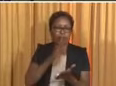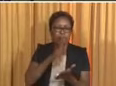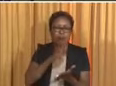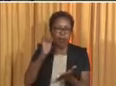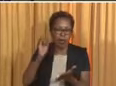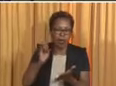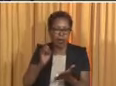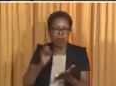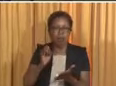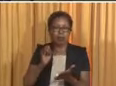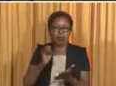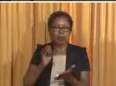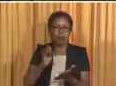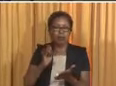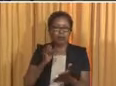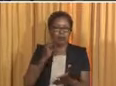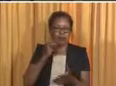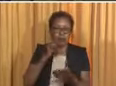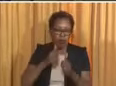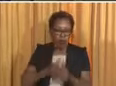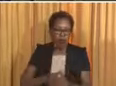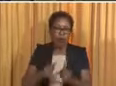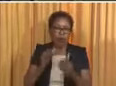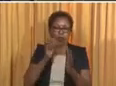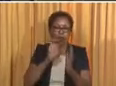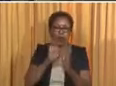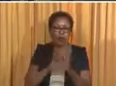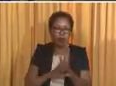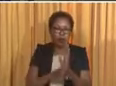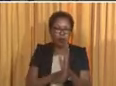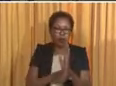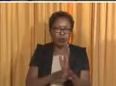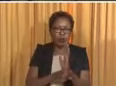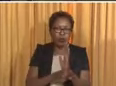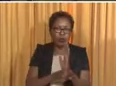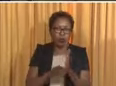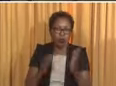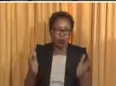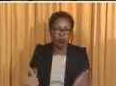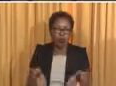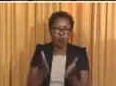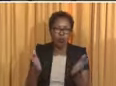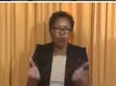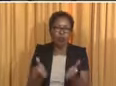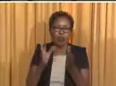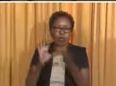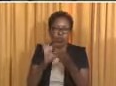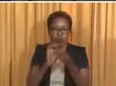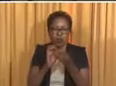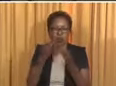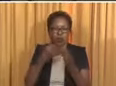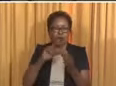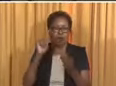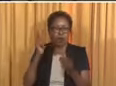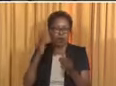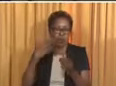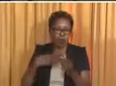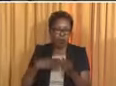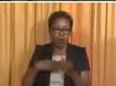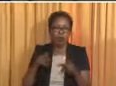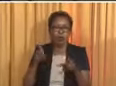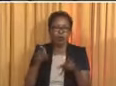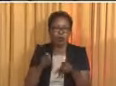constitutional mandate, promoting and enhancing the unity of Kenya, and consequently, there was no basis